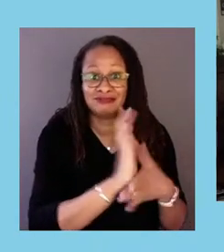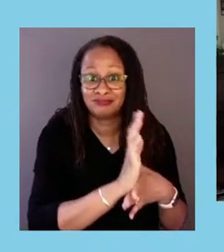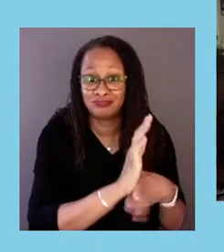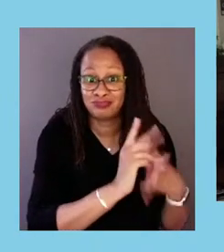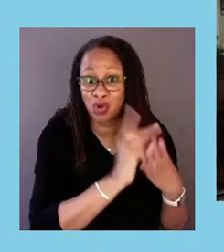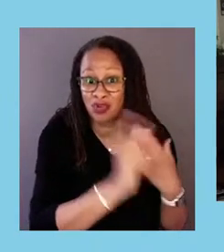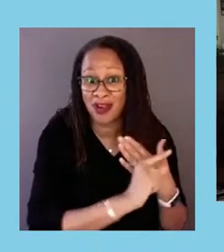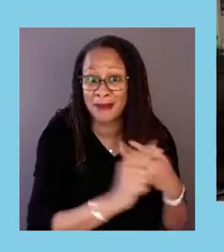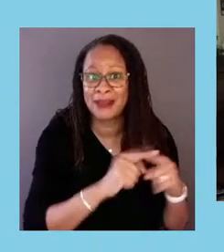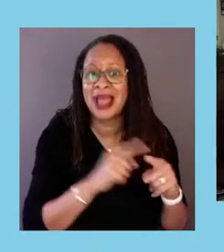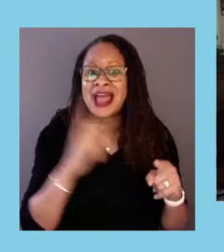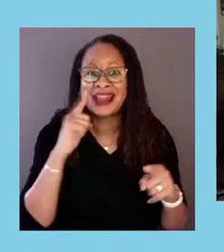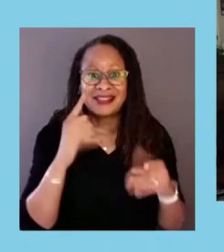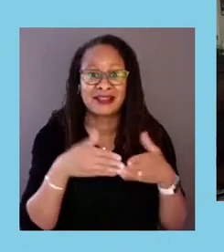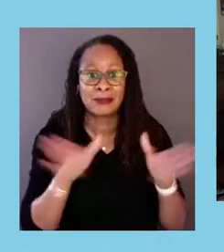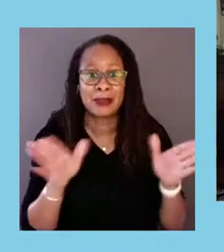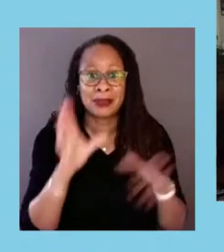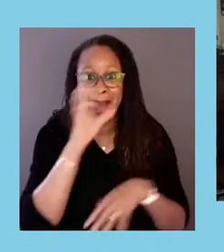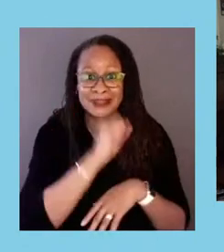misses our